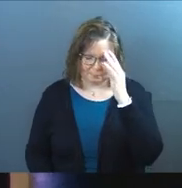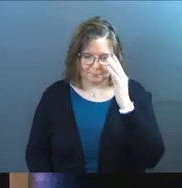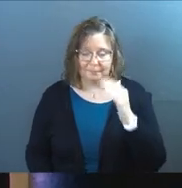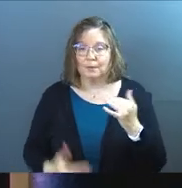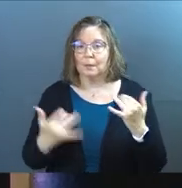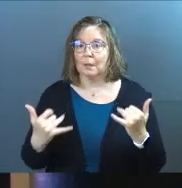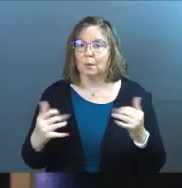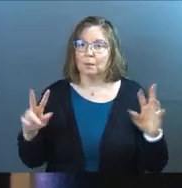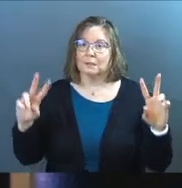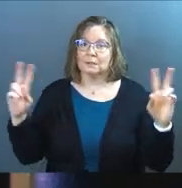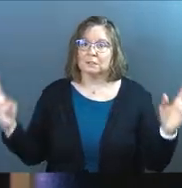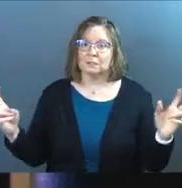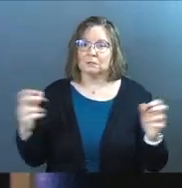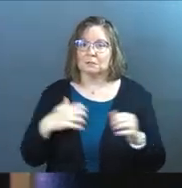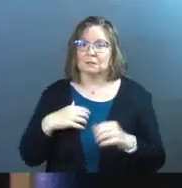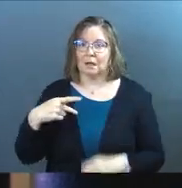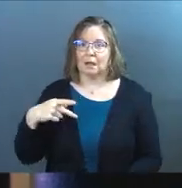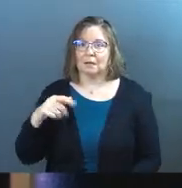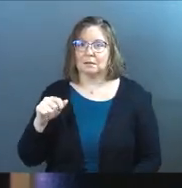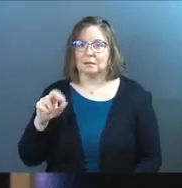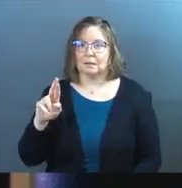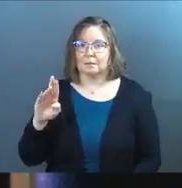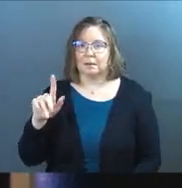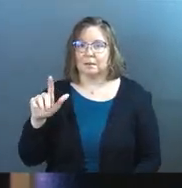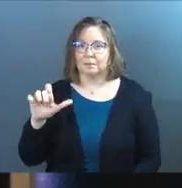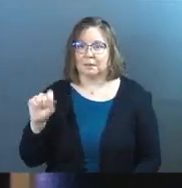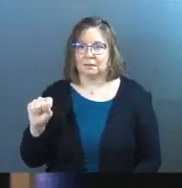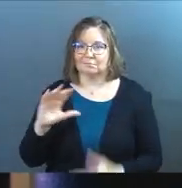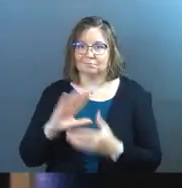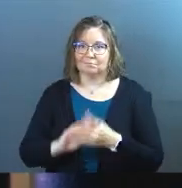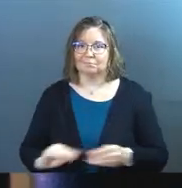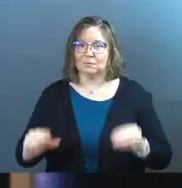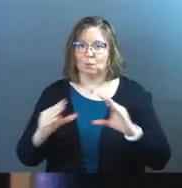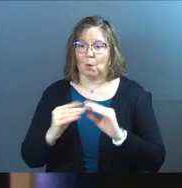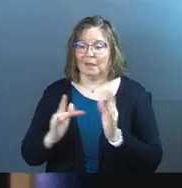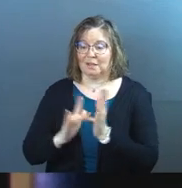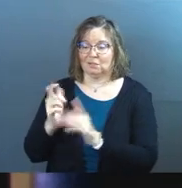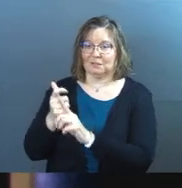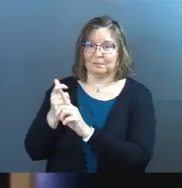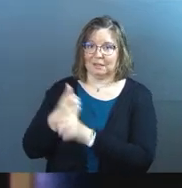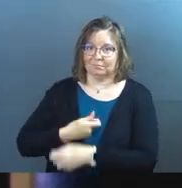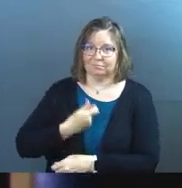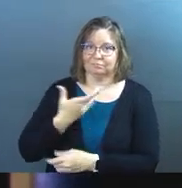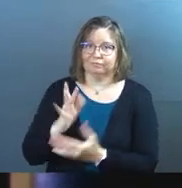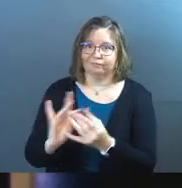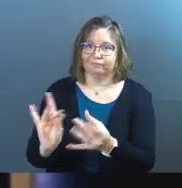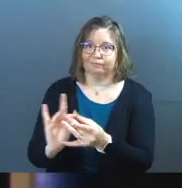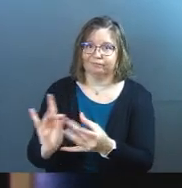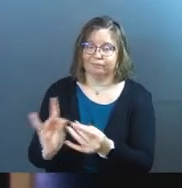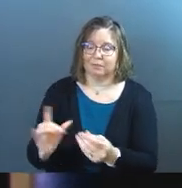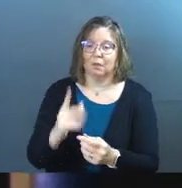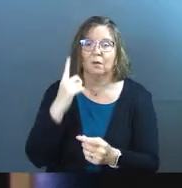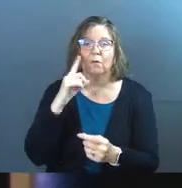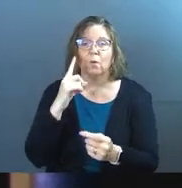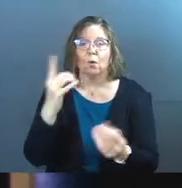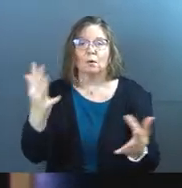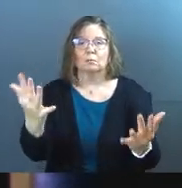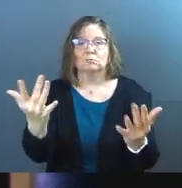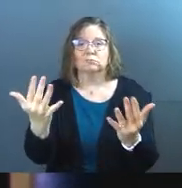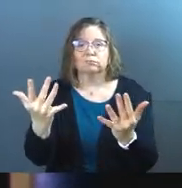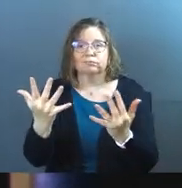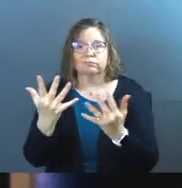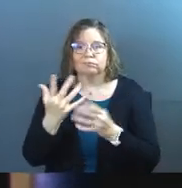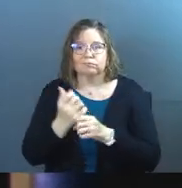We are in a series right now on the parables. And these are stories that Jesus told to draw us in to a